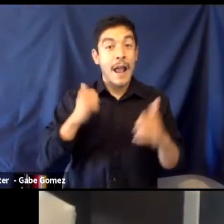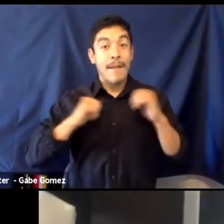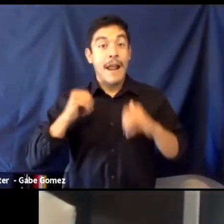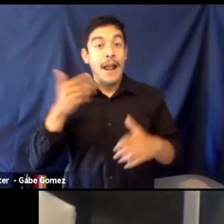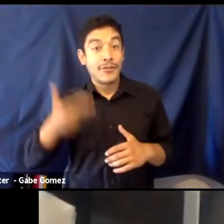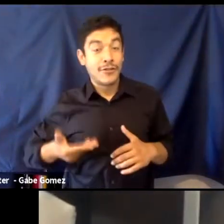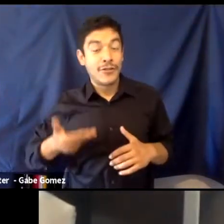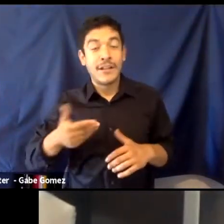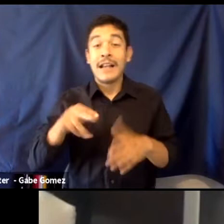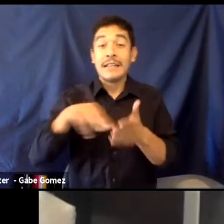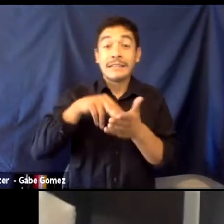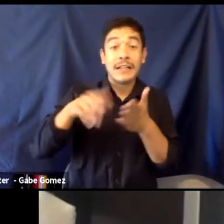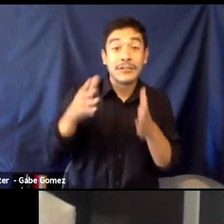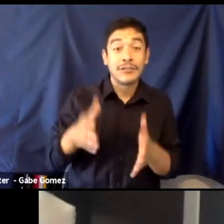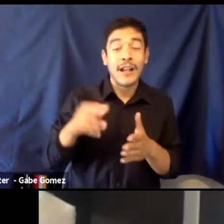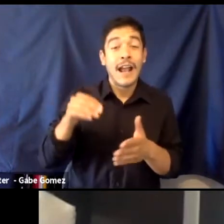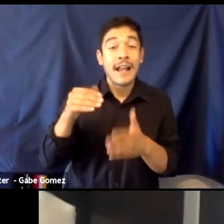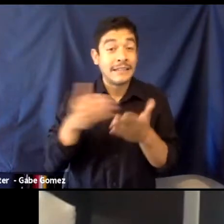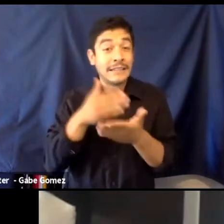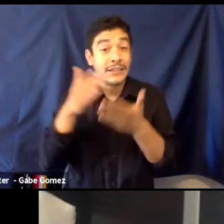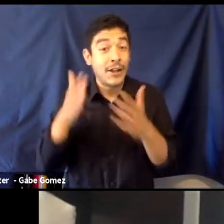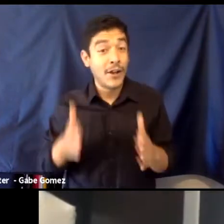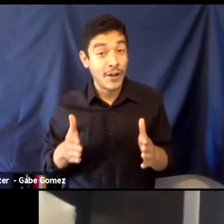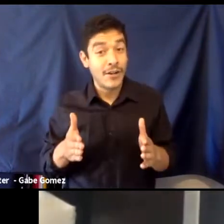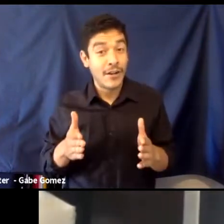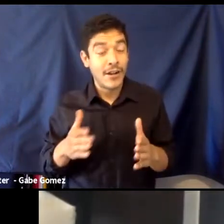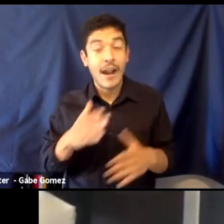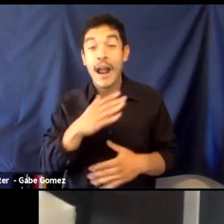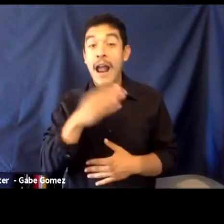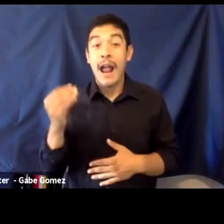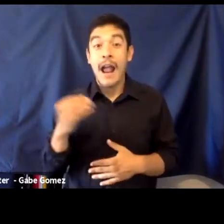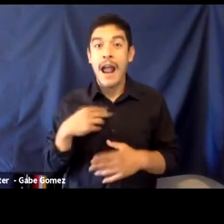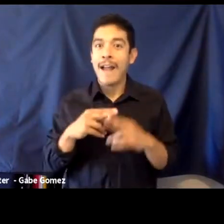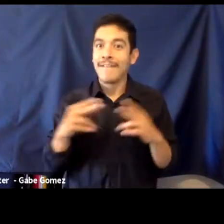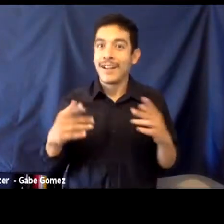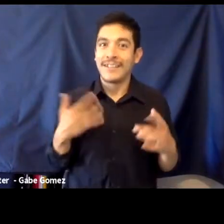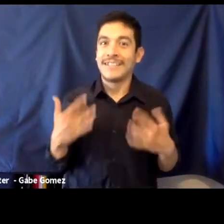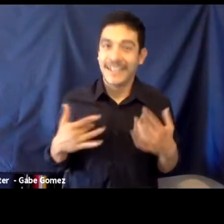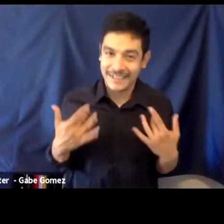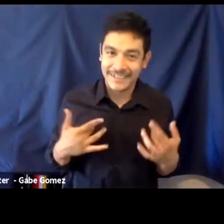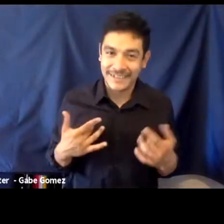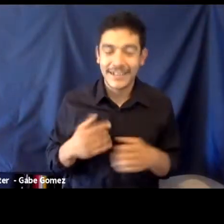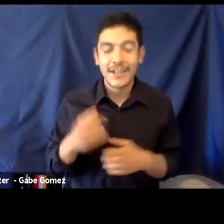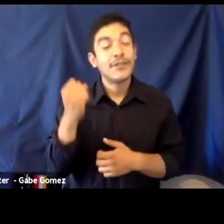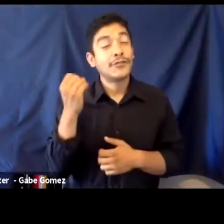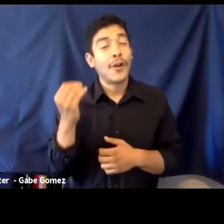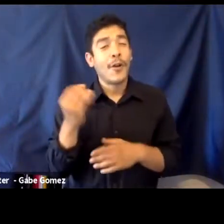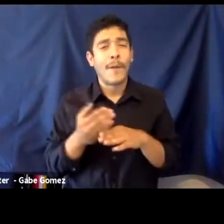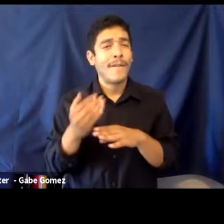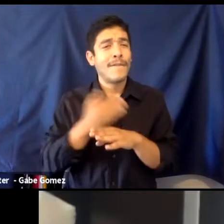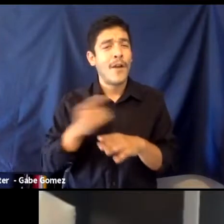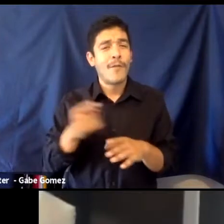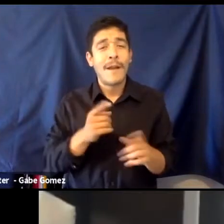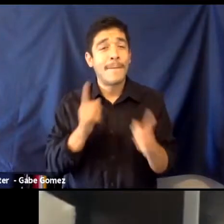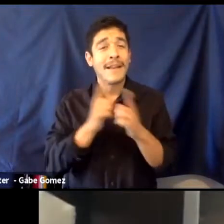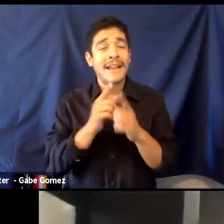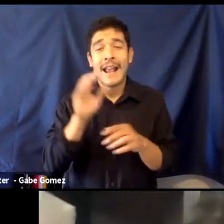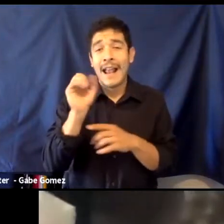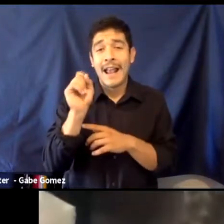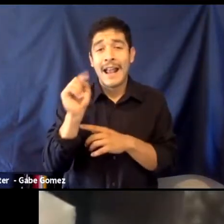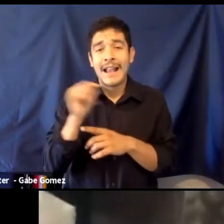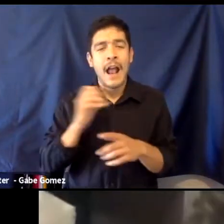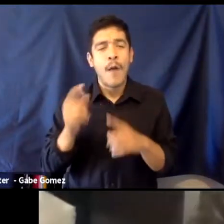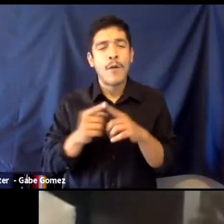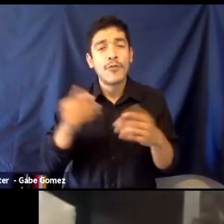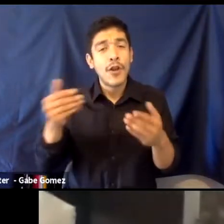singer, dancer, and I'm really excited. So before we meet the cast, I want to introduce